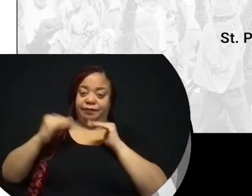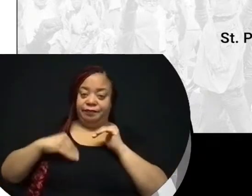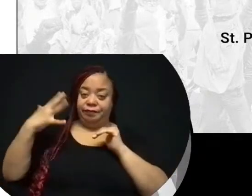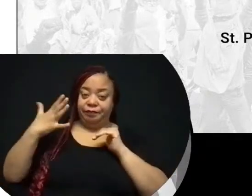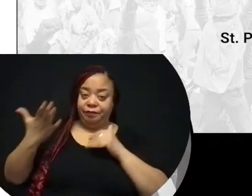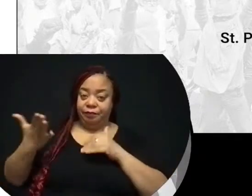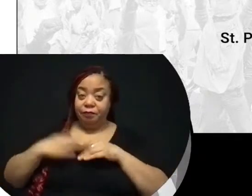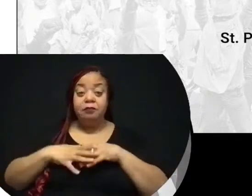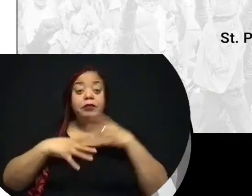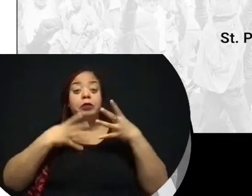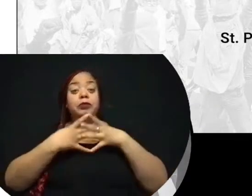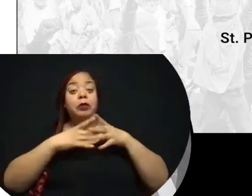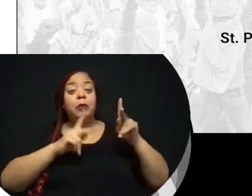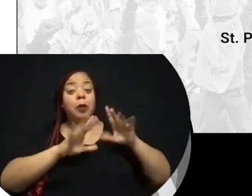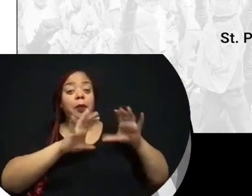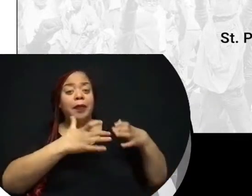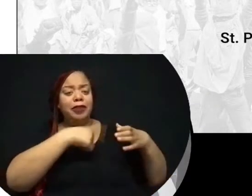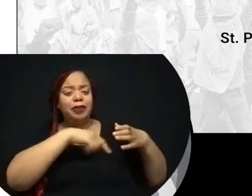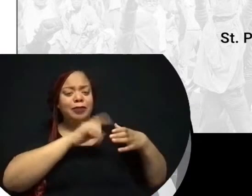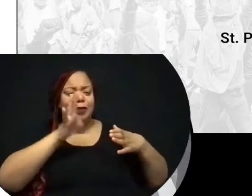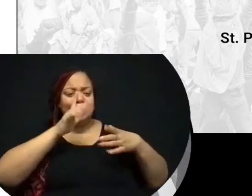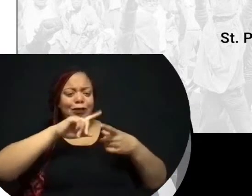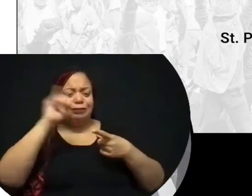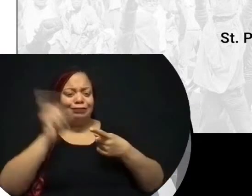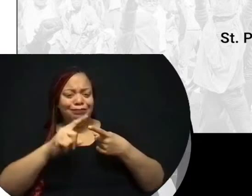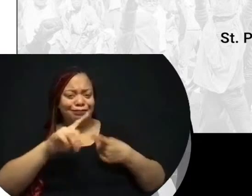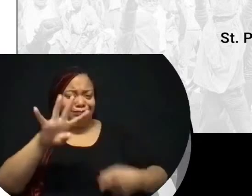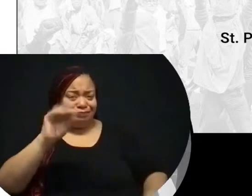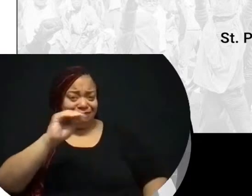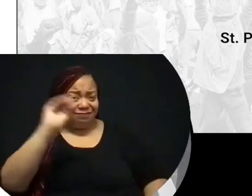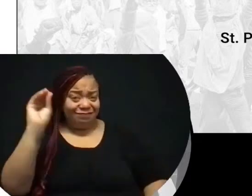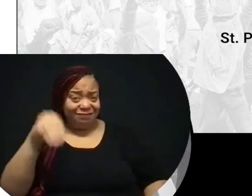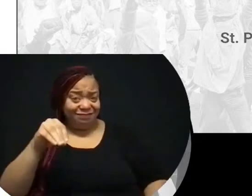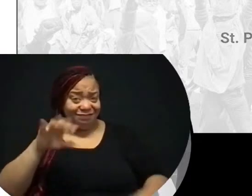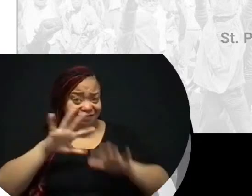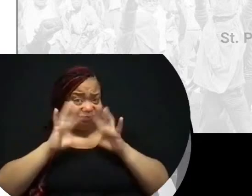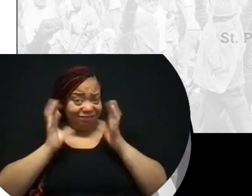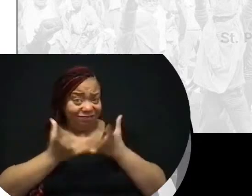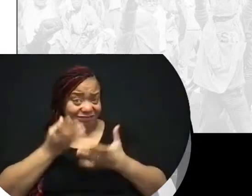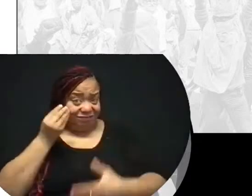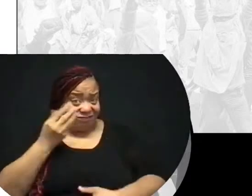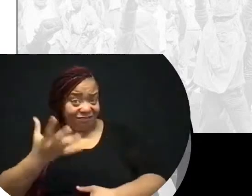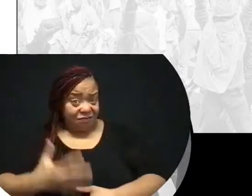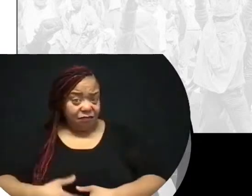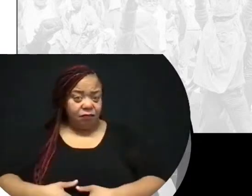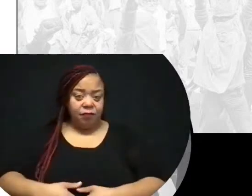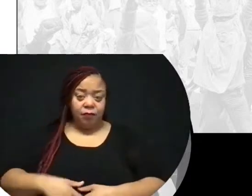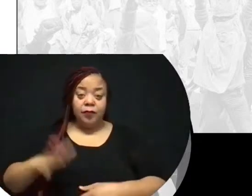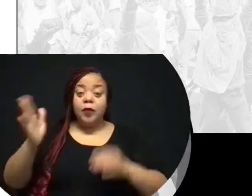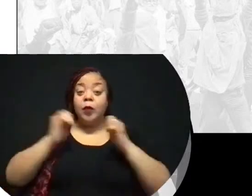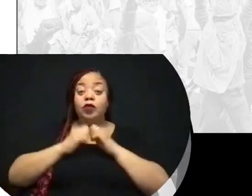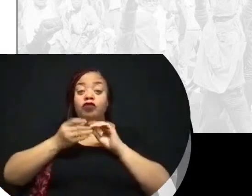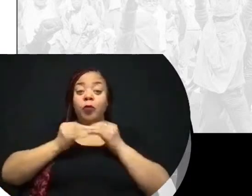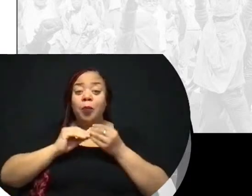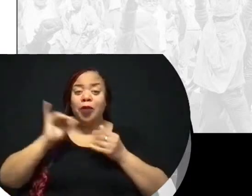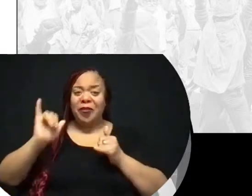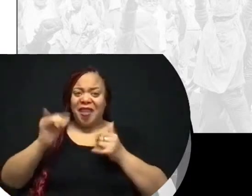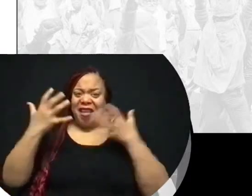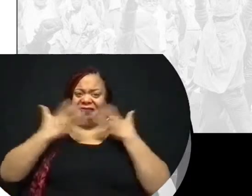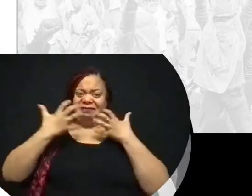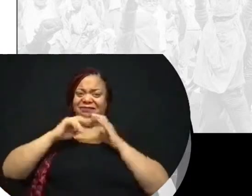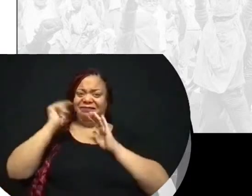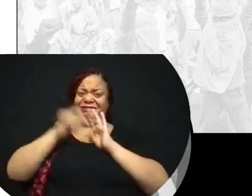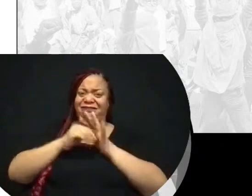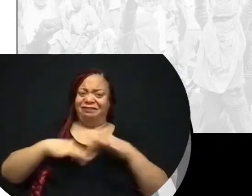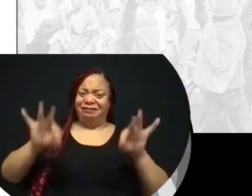corporate raiders, destroyers of mankind, to continue to build these prisons on or around toxic mine